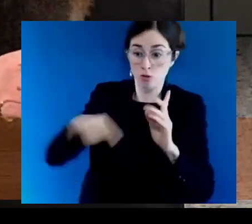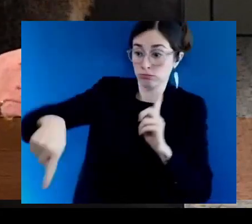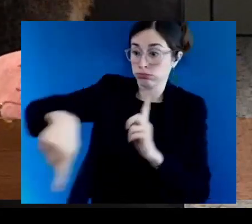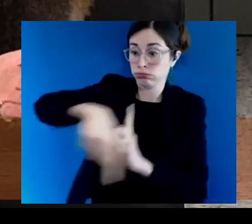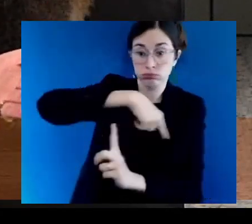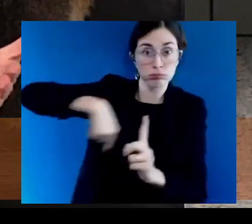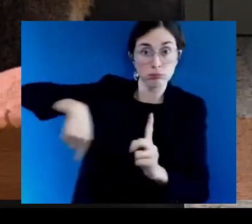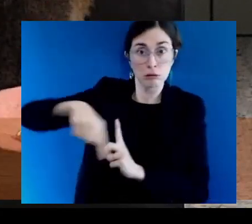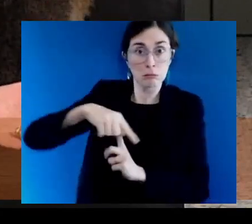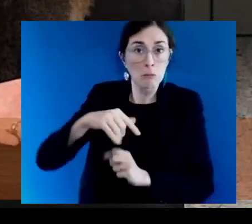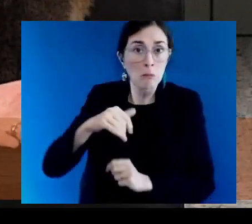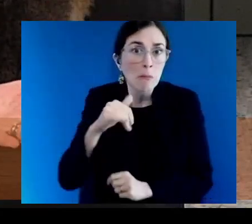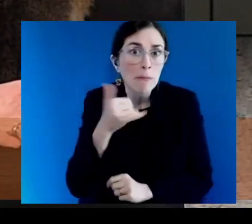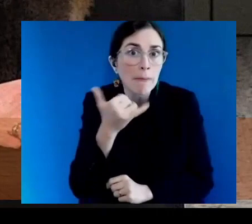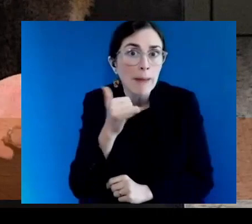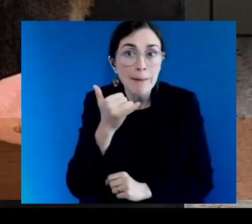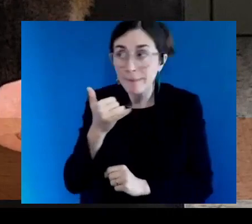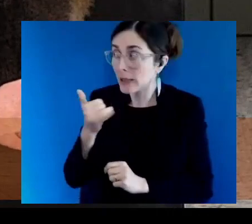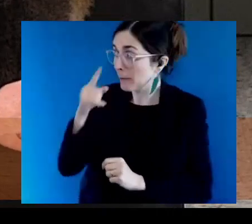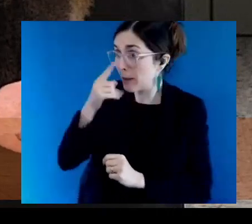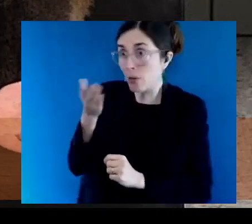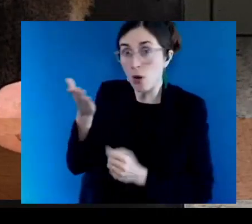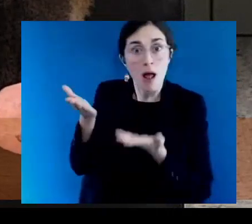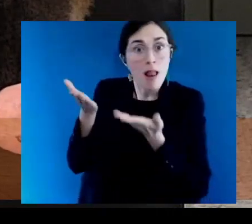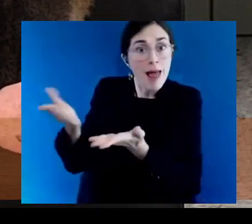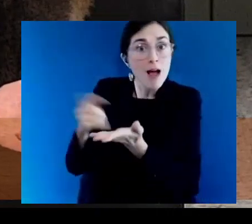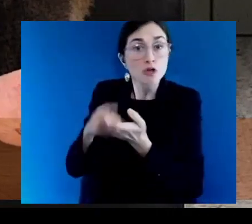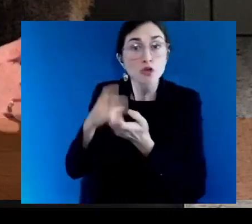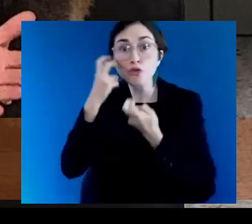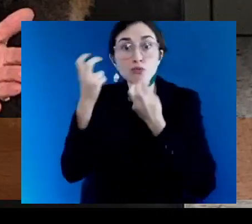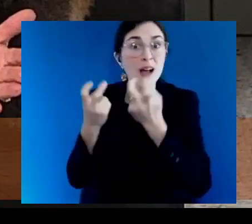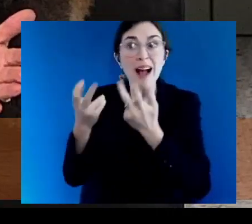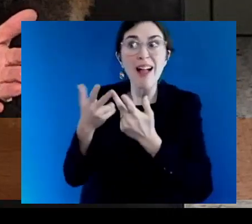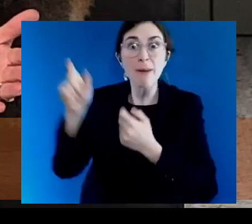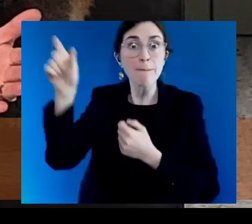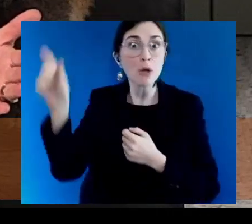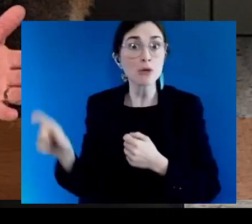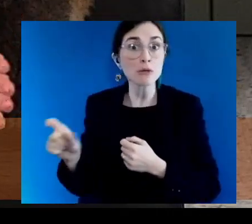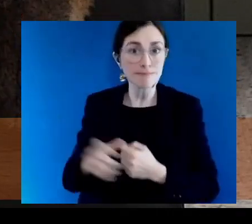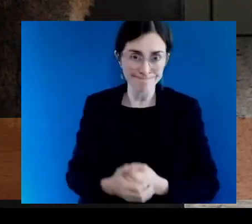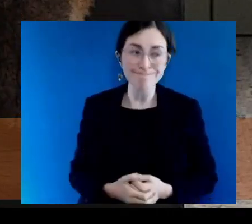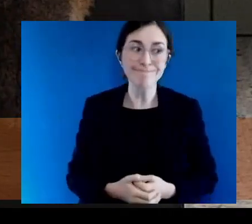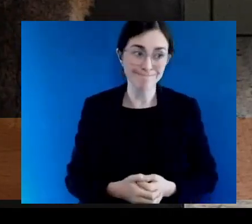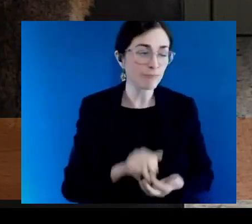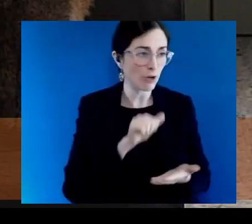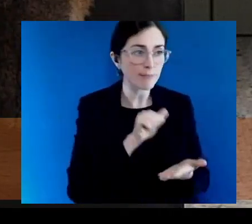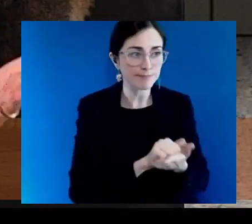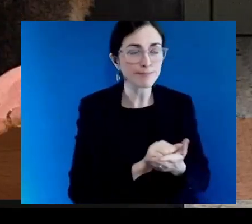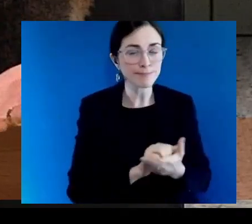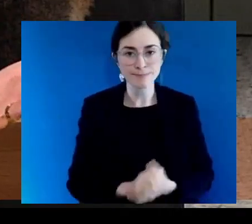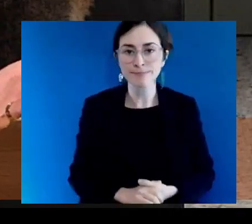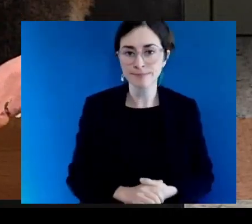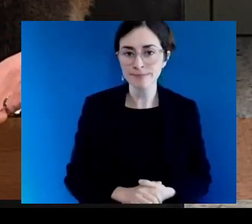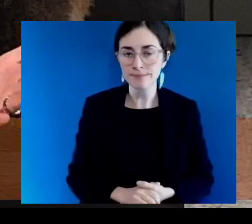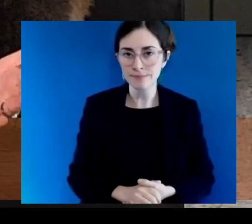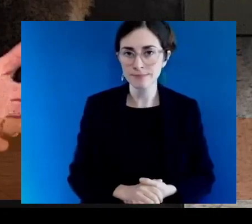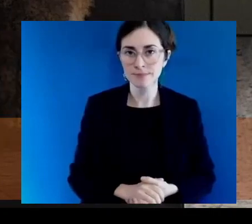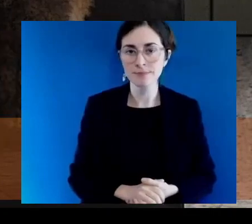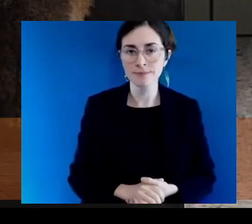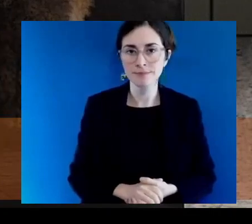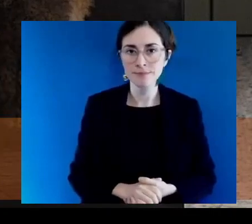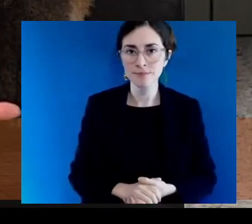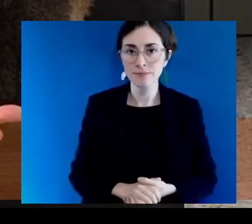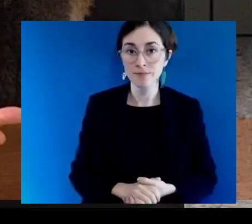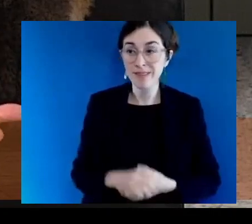the subject of exploration rights by third parties. Yes. And those exploration